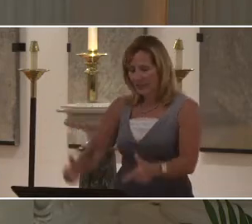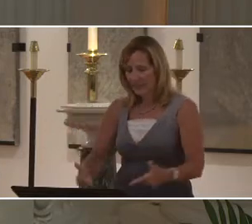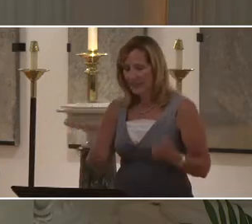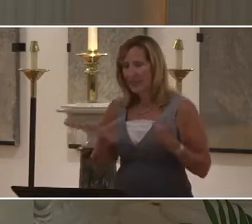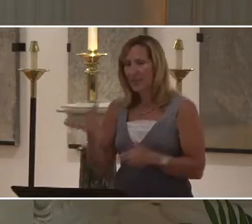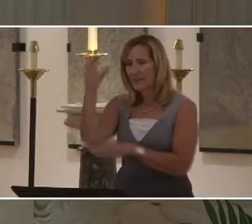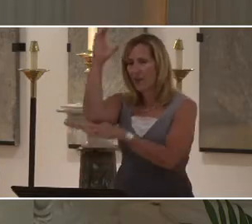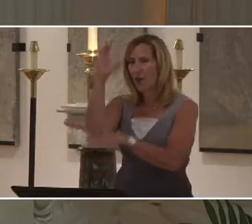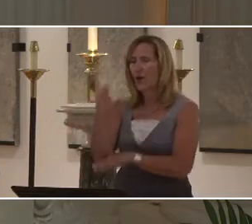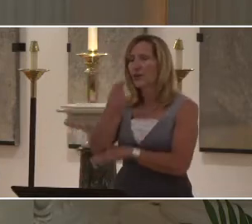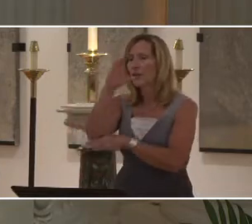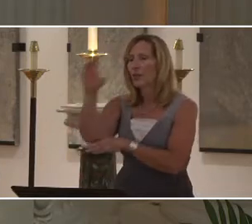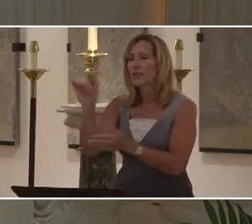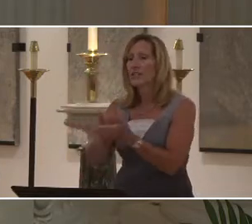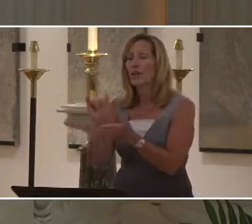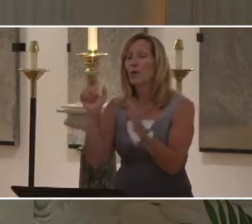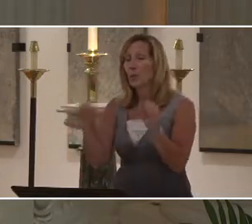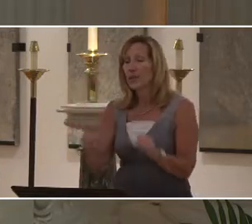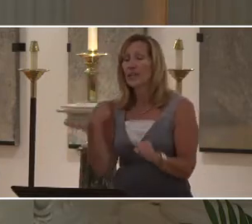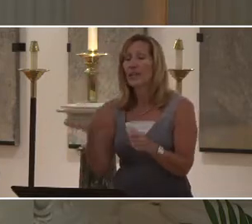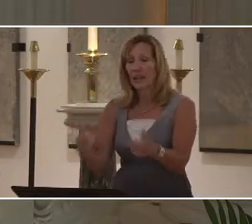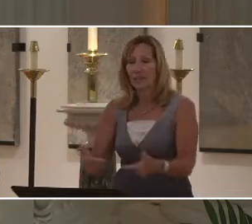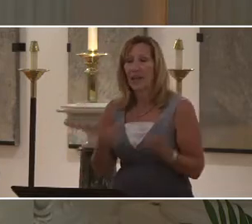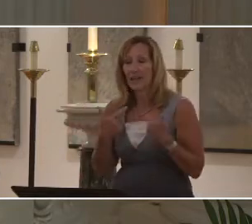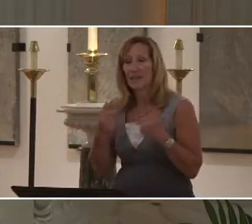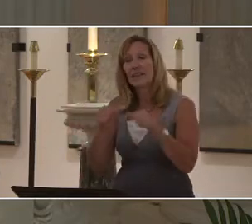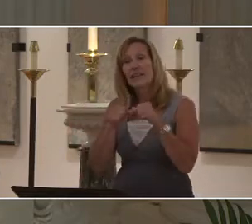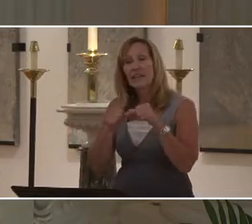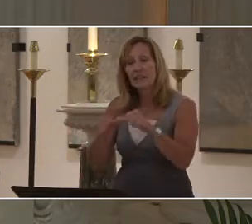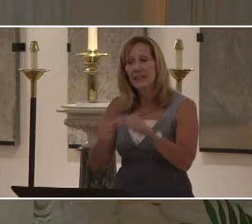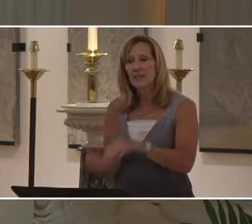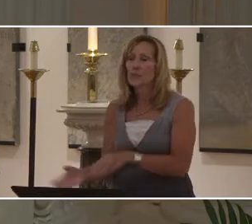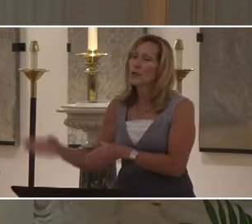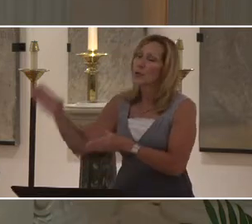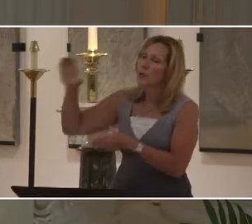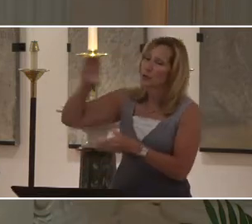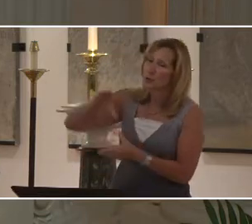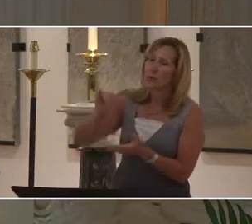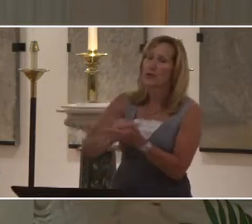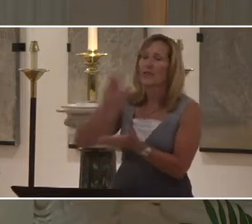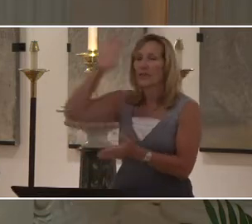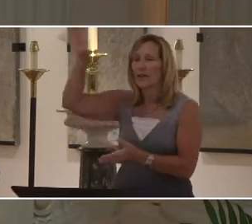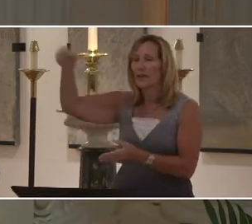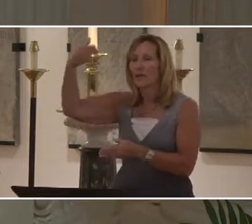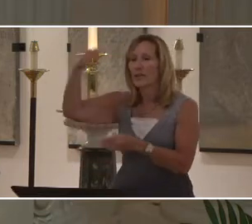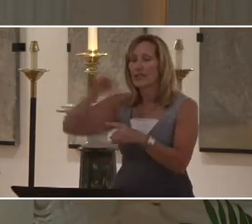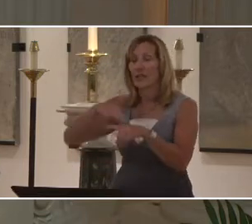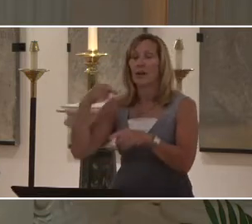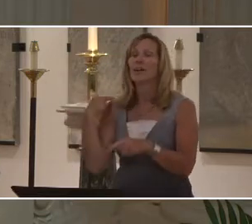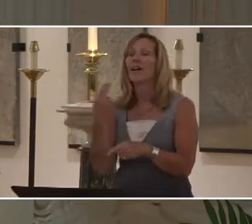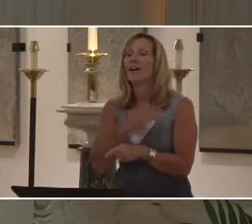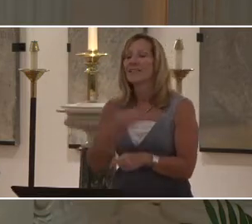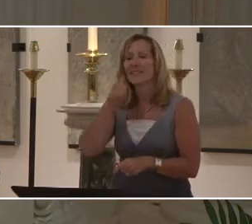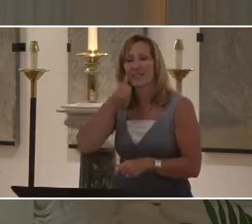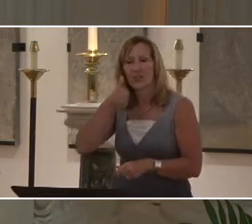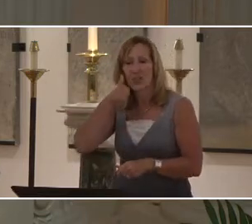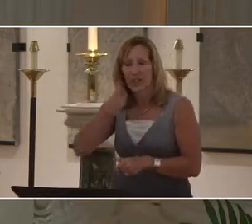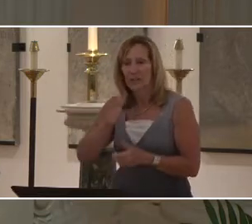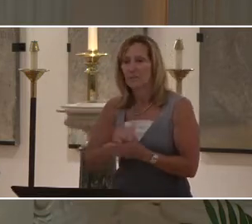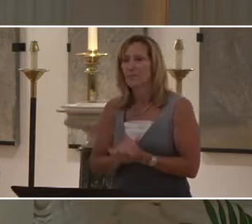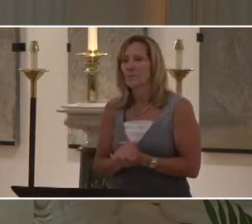a cross that we might have life, continues to pour that grace on us each day.